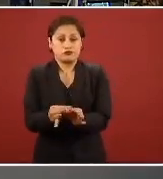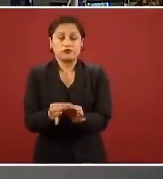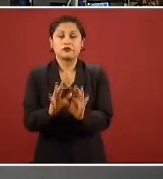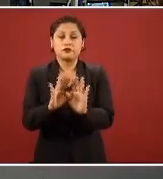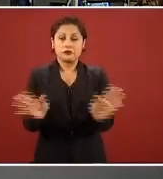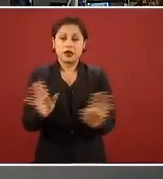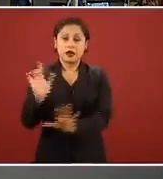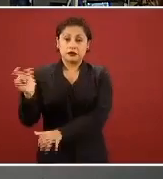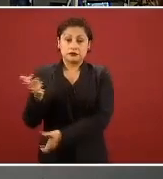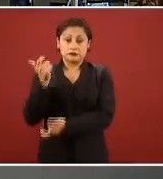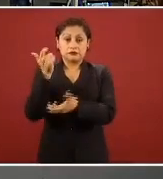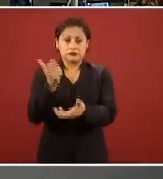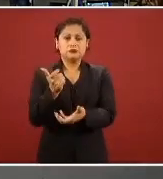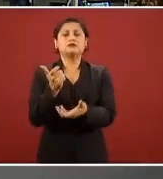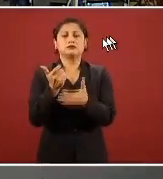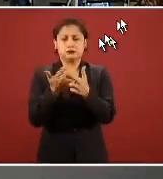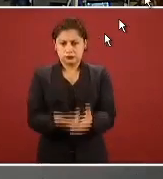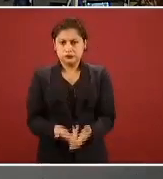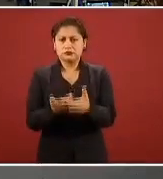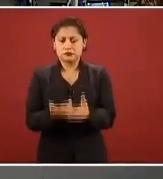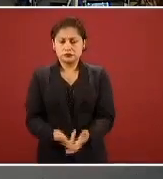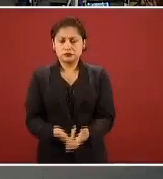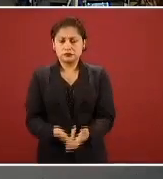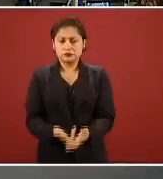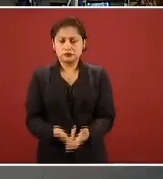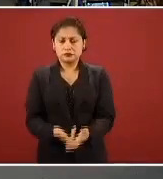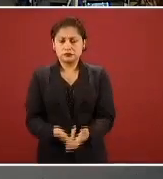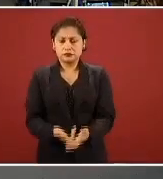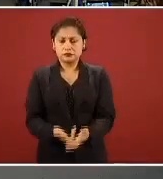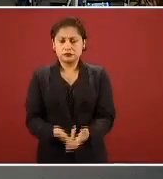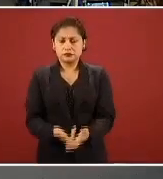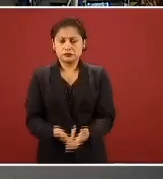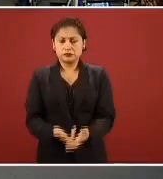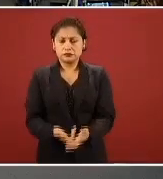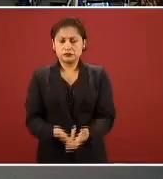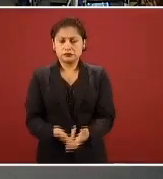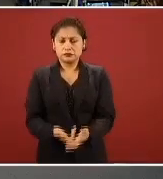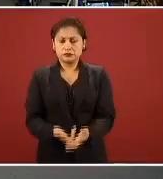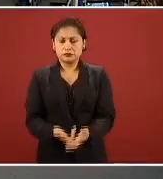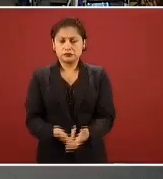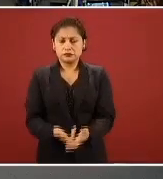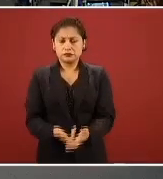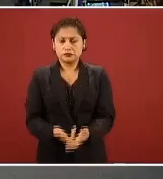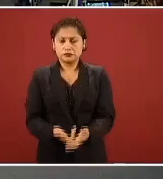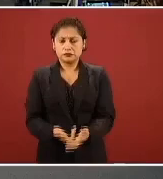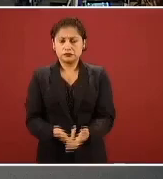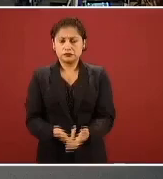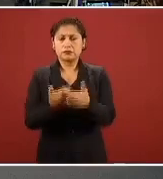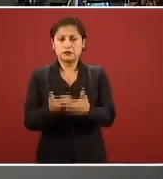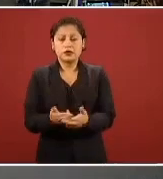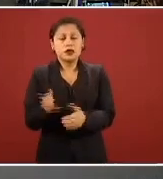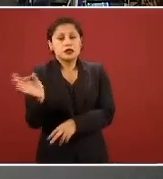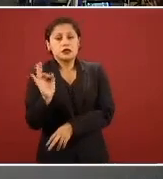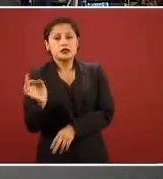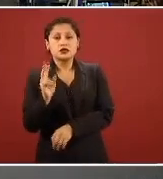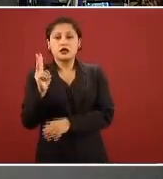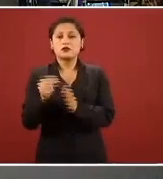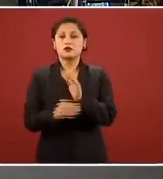for it. Que para finales de este año. And we believe that by the end of this year.